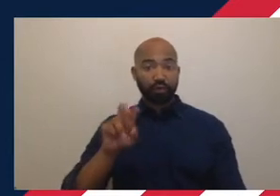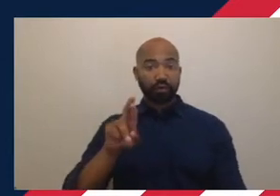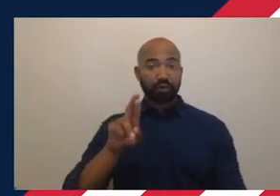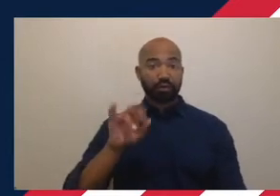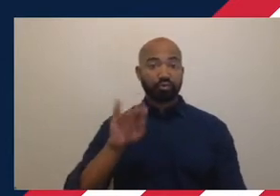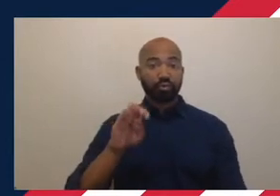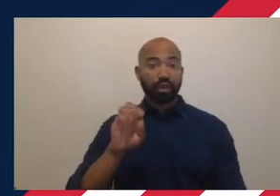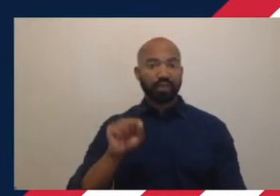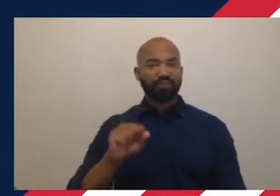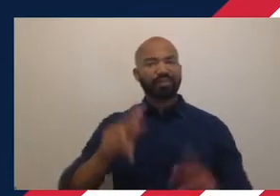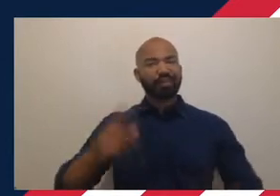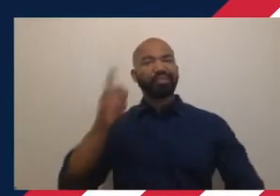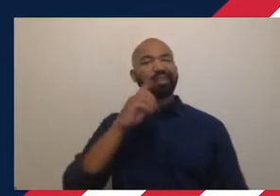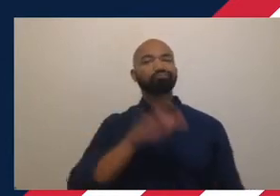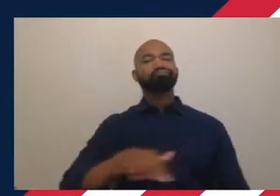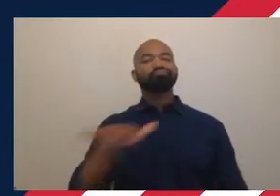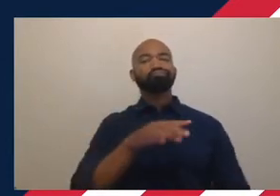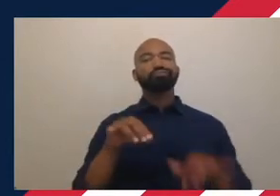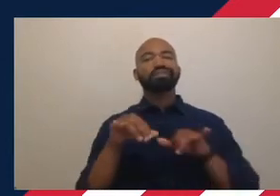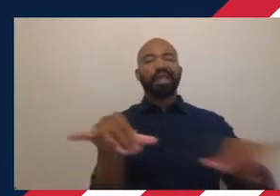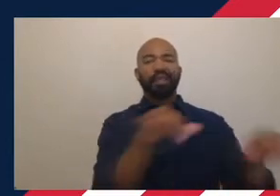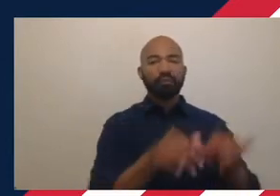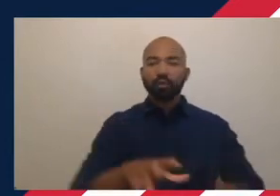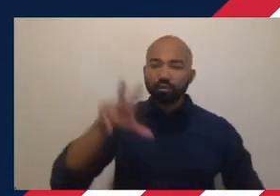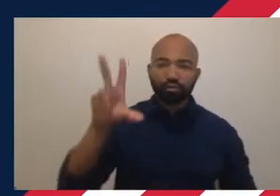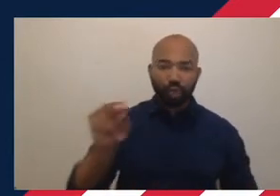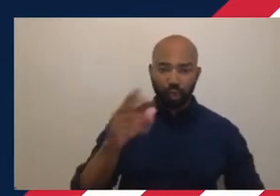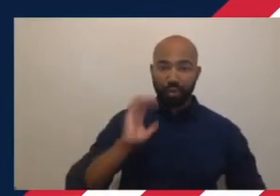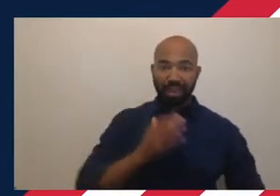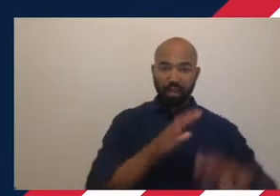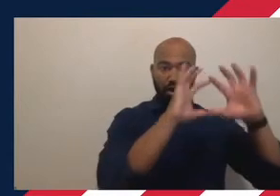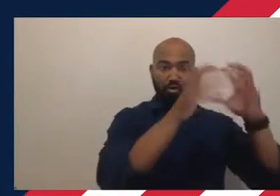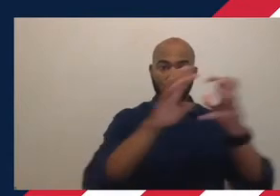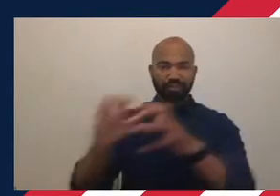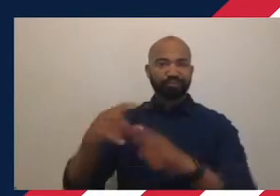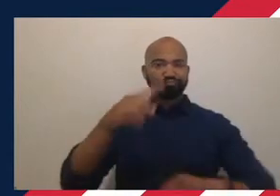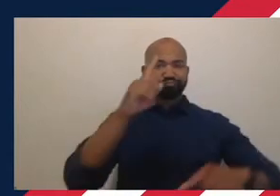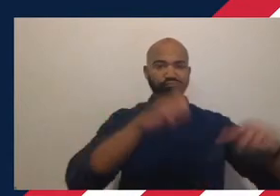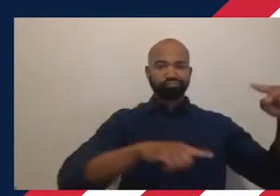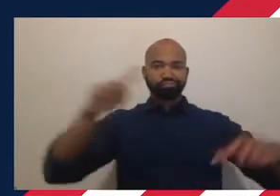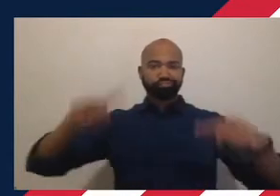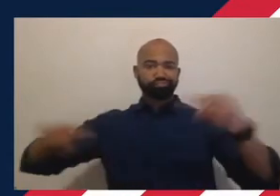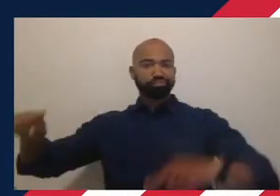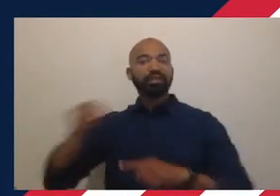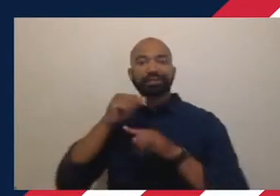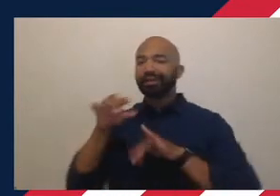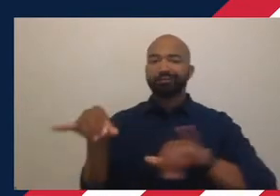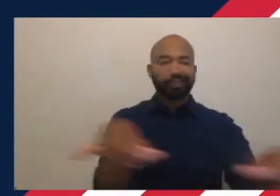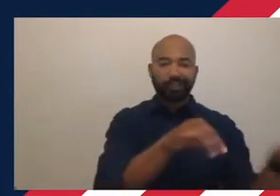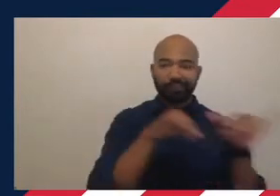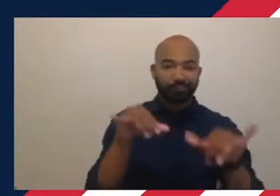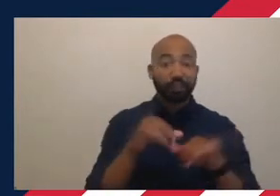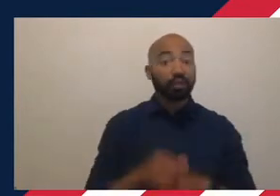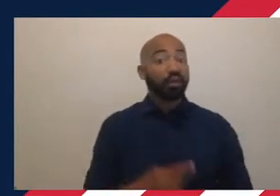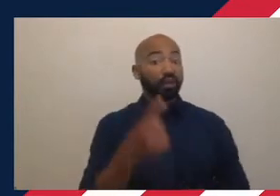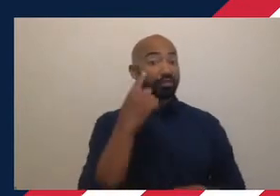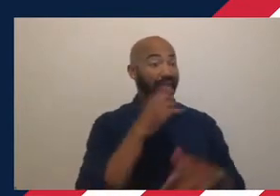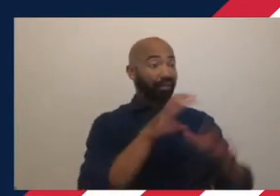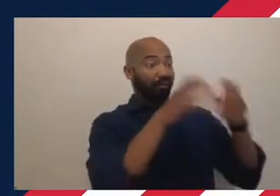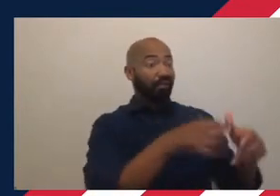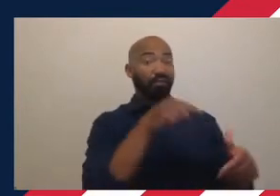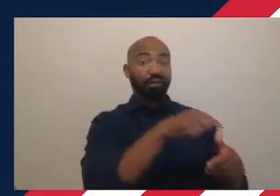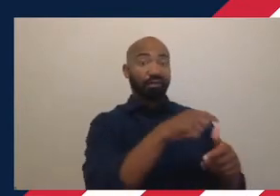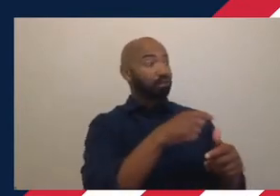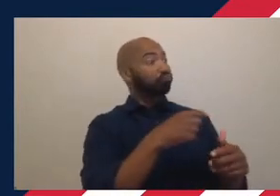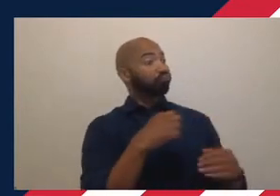the same. We are distinct groups throughout this country. And so one fix, it's not a cookie cutter